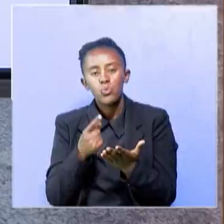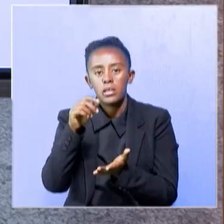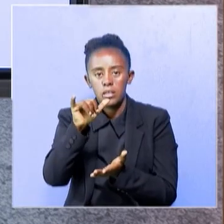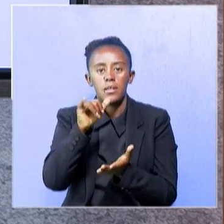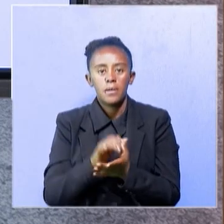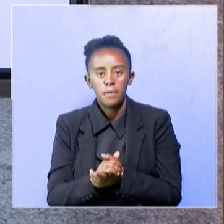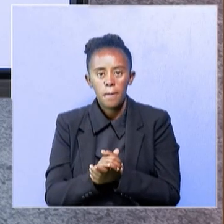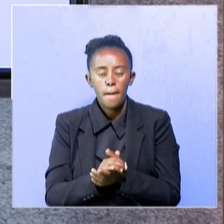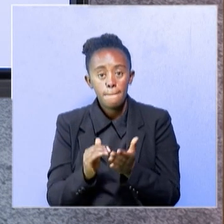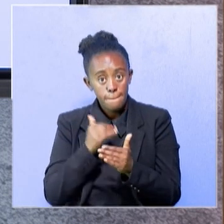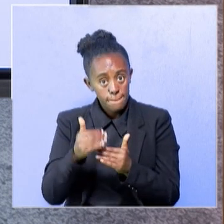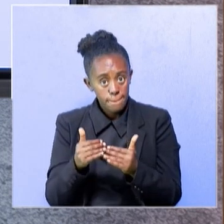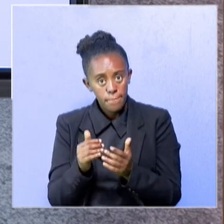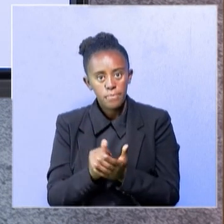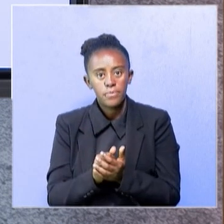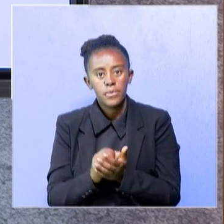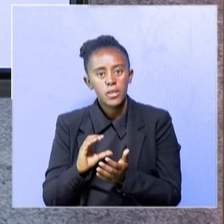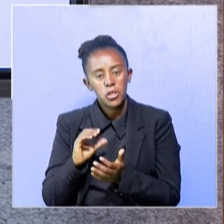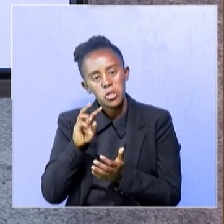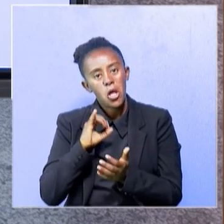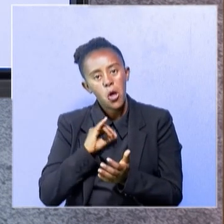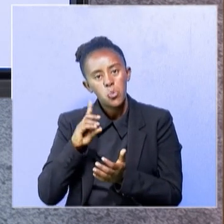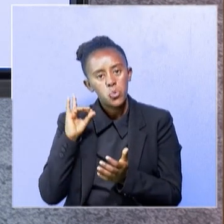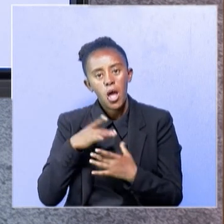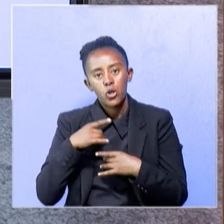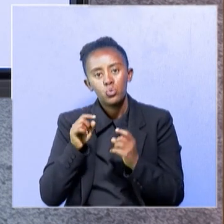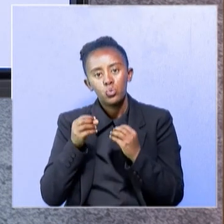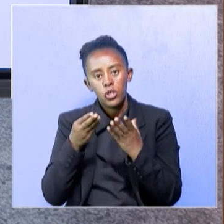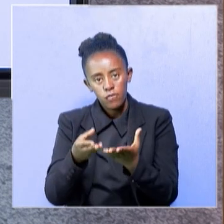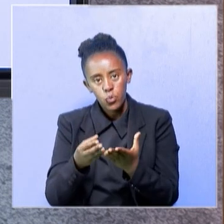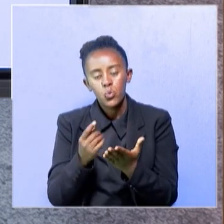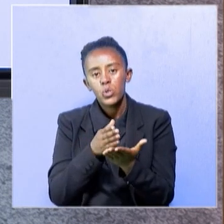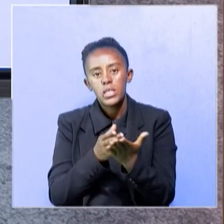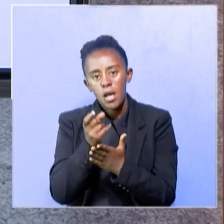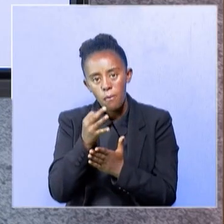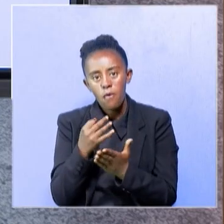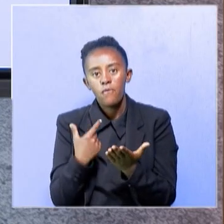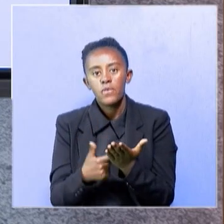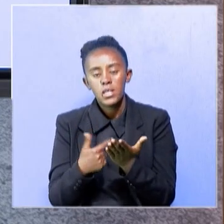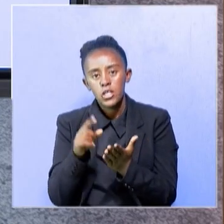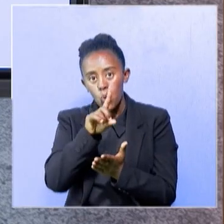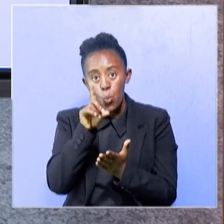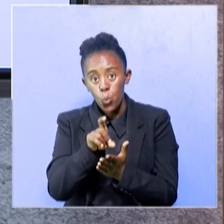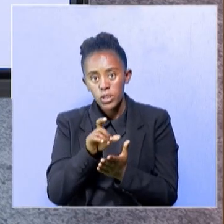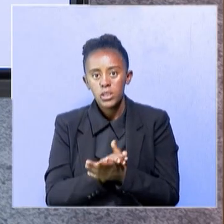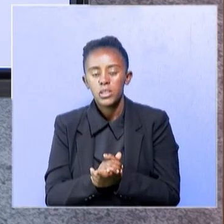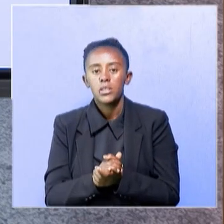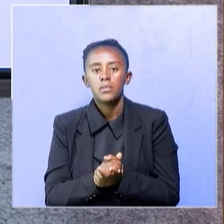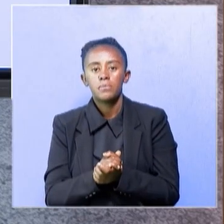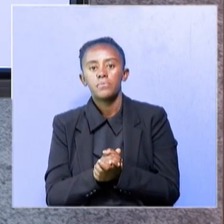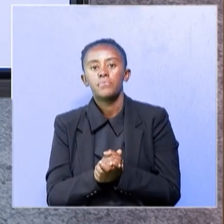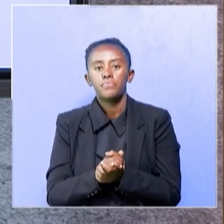charity. Next to this, I would like to give you some of the questions